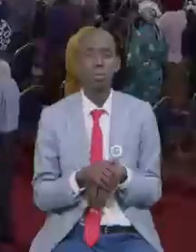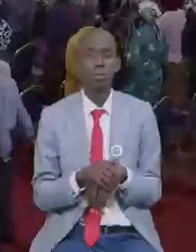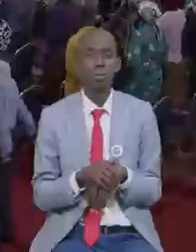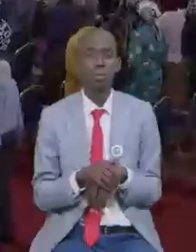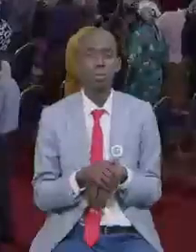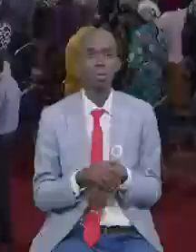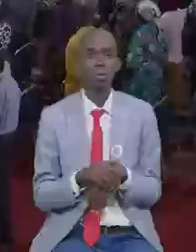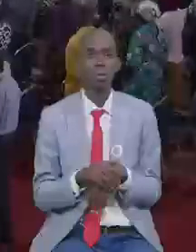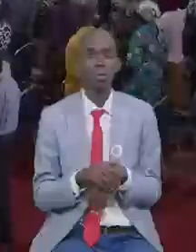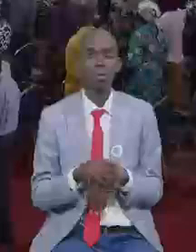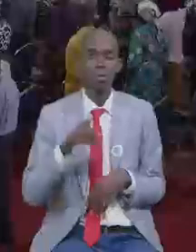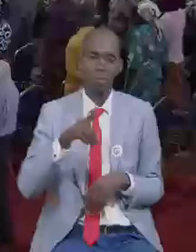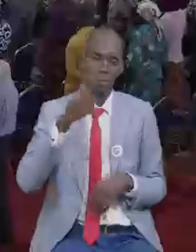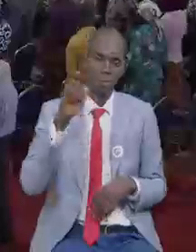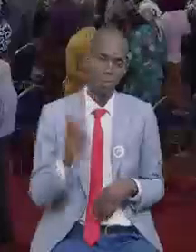you must.